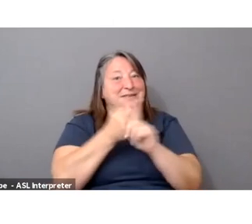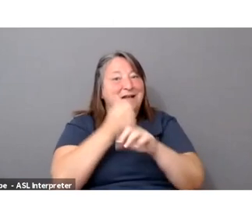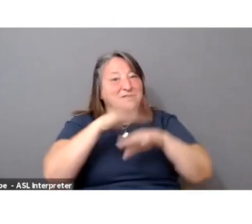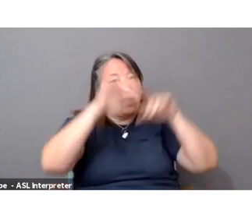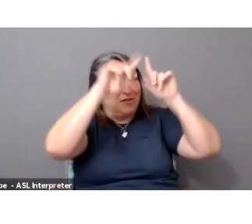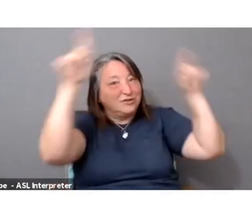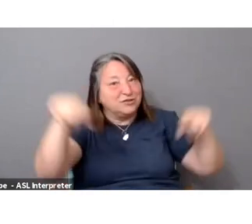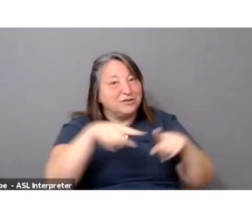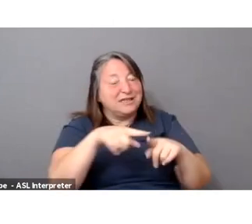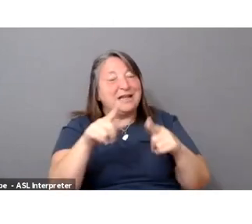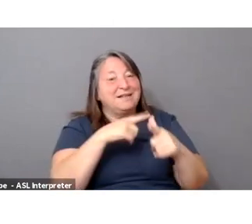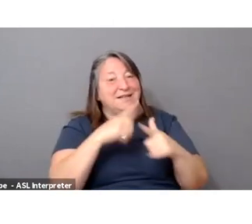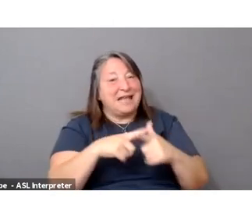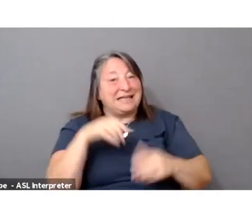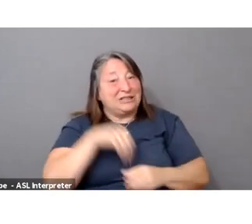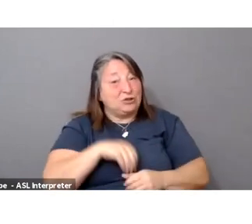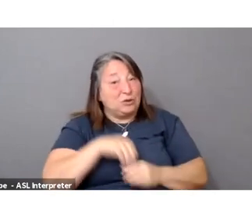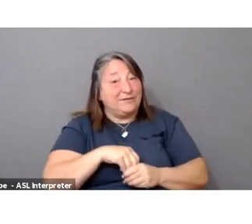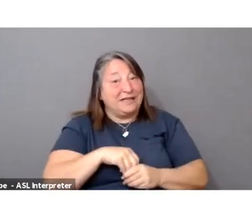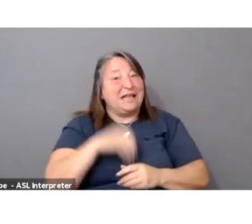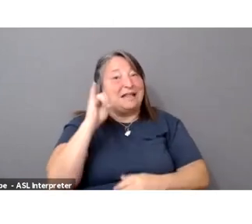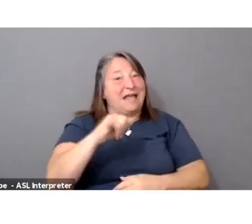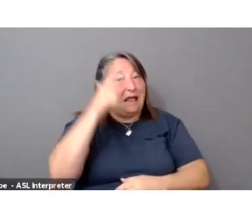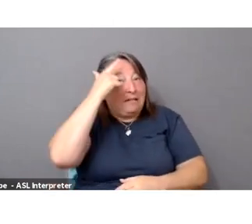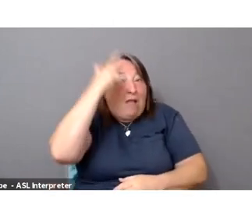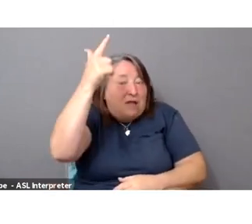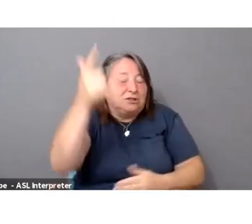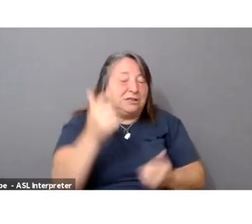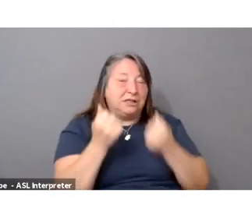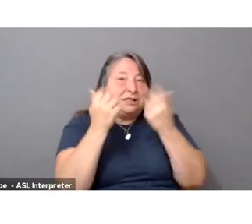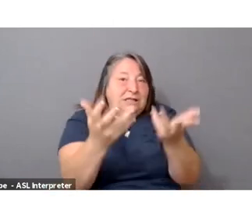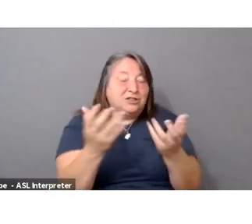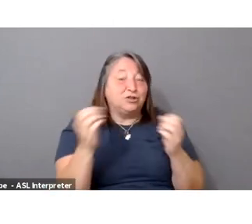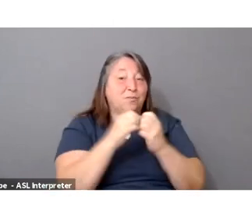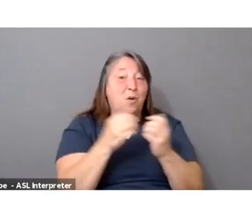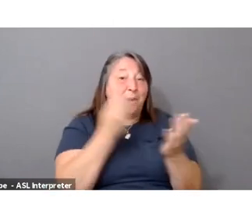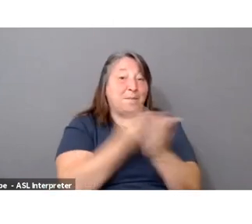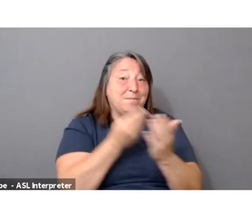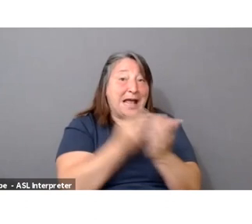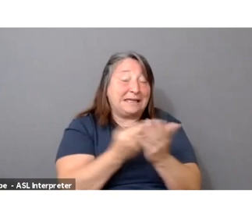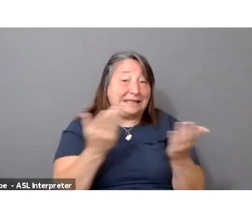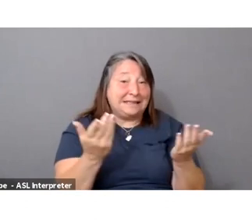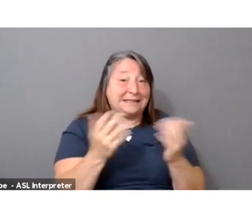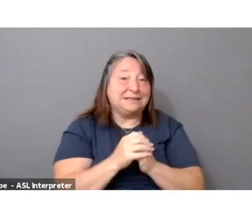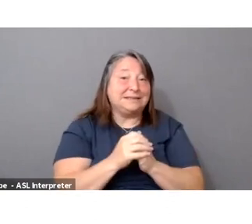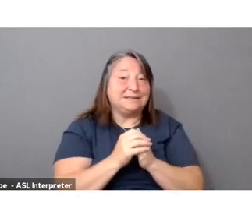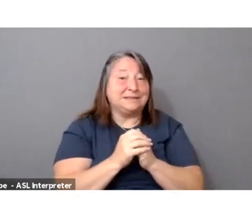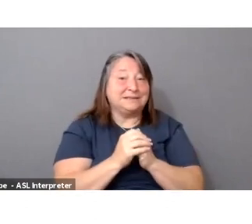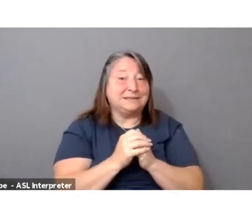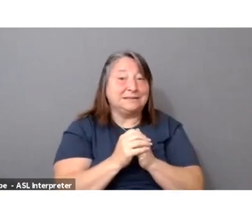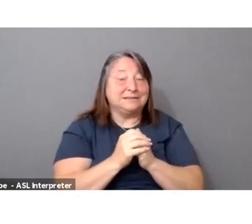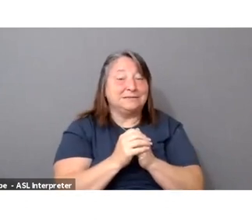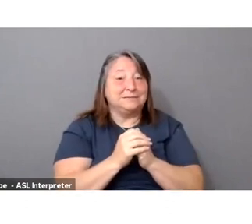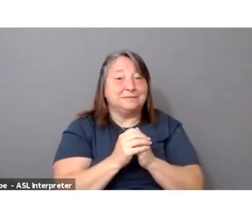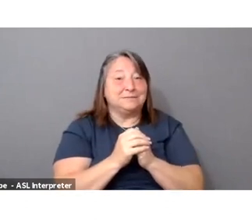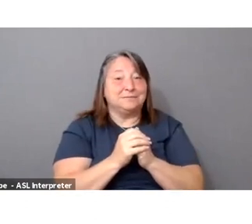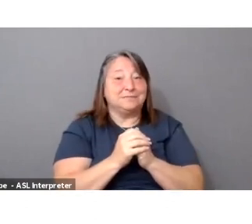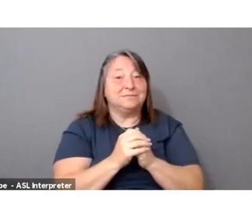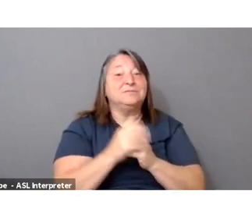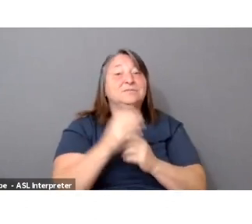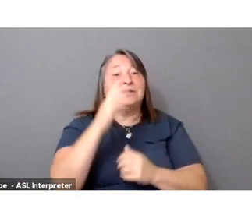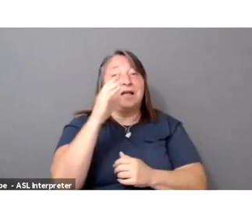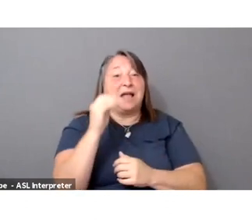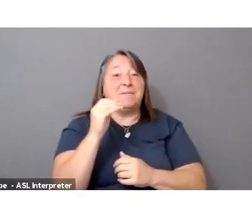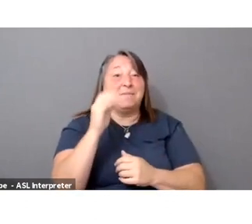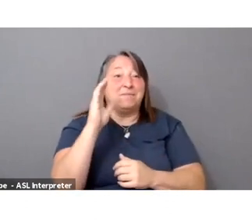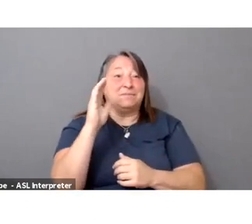intuitively or logically leads to more money, money that is essentially being left on the table now by content